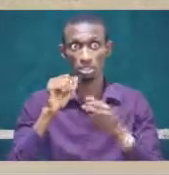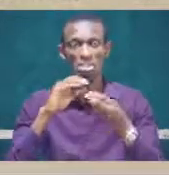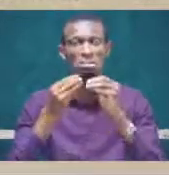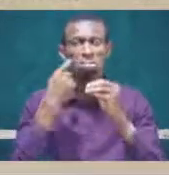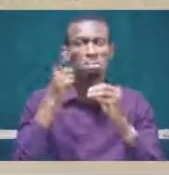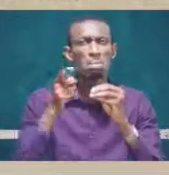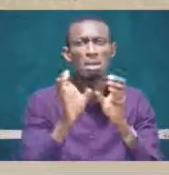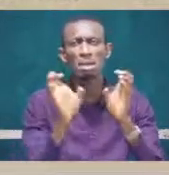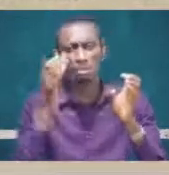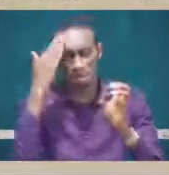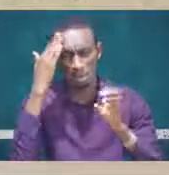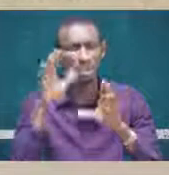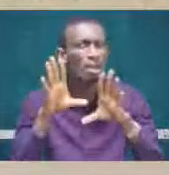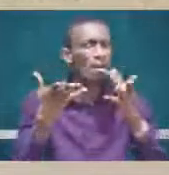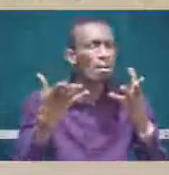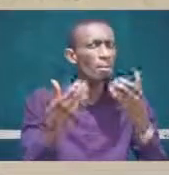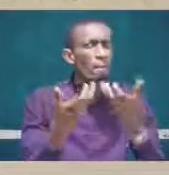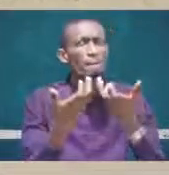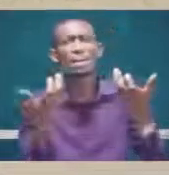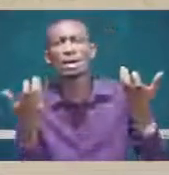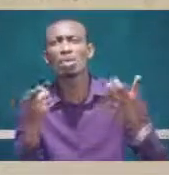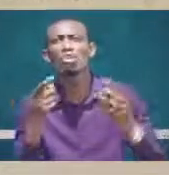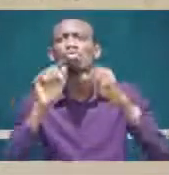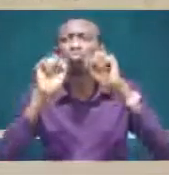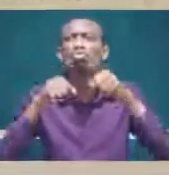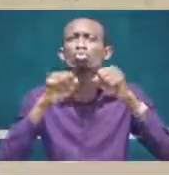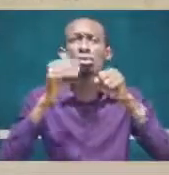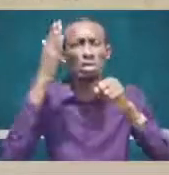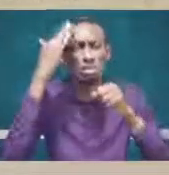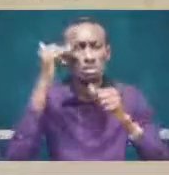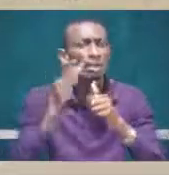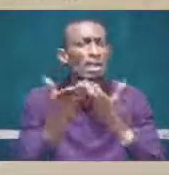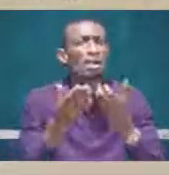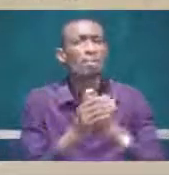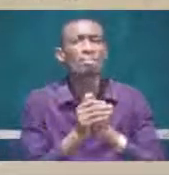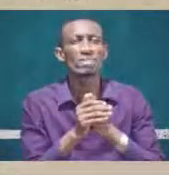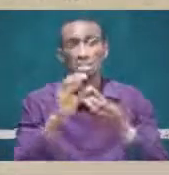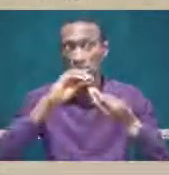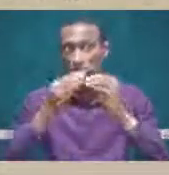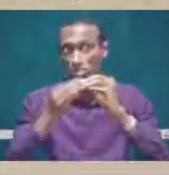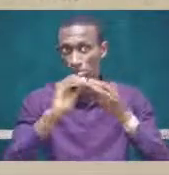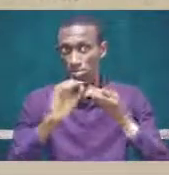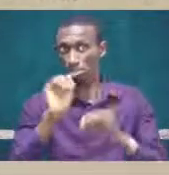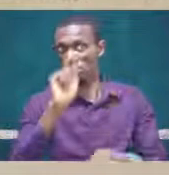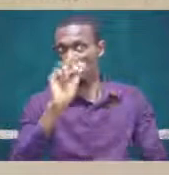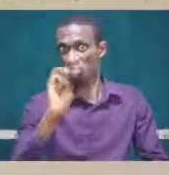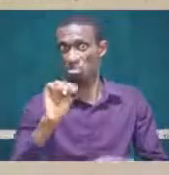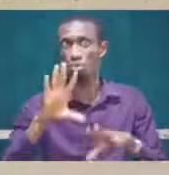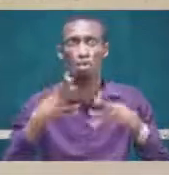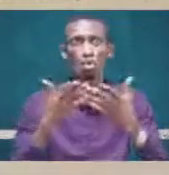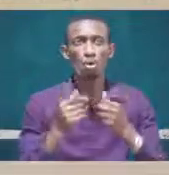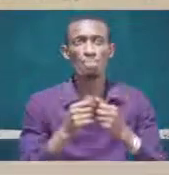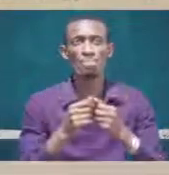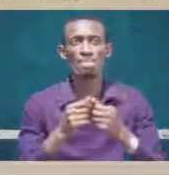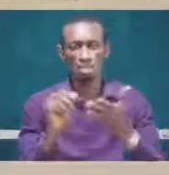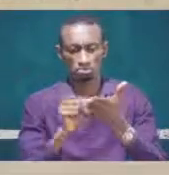out the formulas? Can you try to figure out how these numbers in ATMs and airtime cards are actually generated?